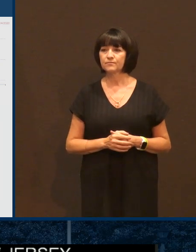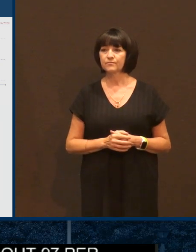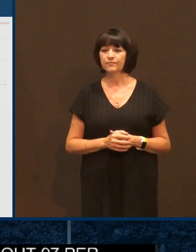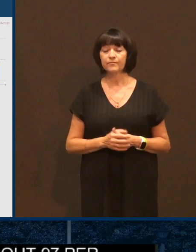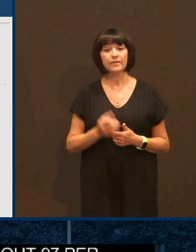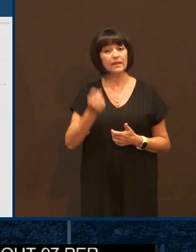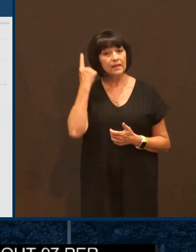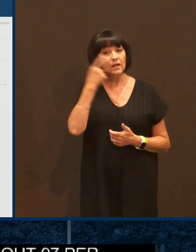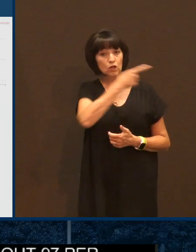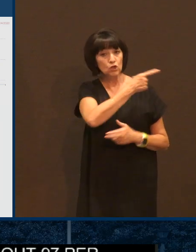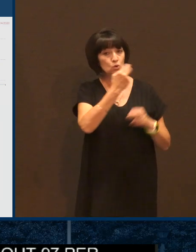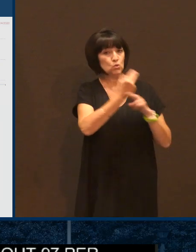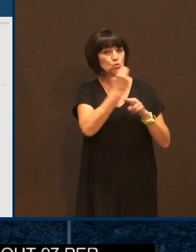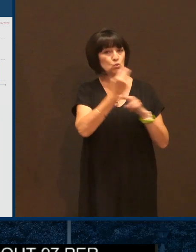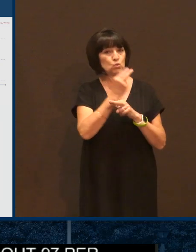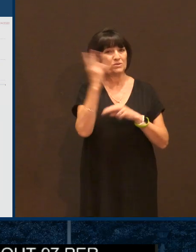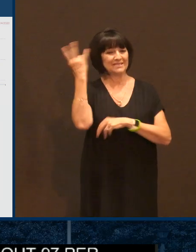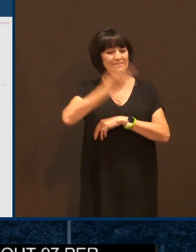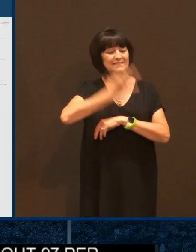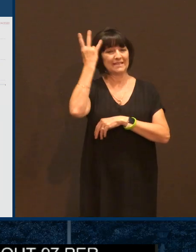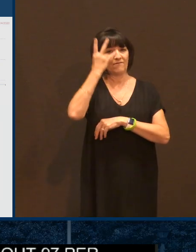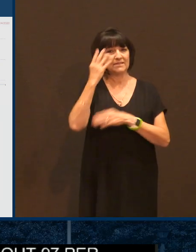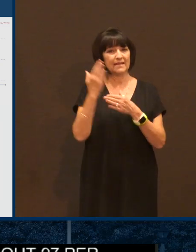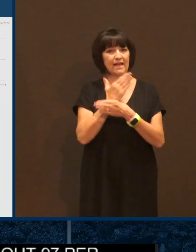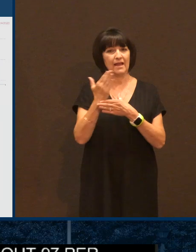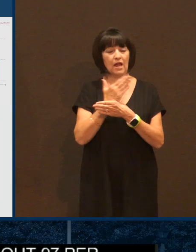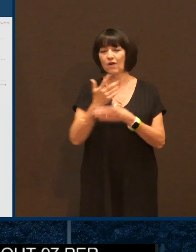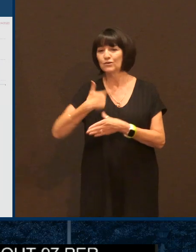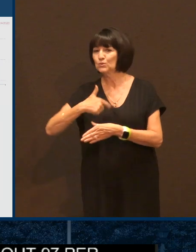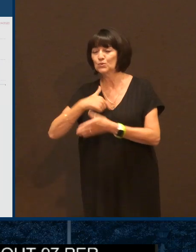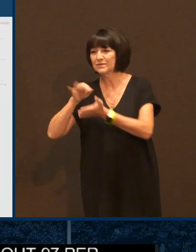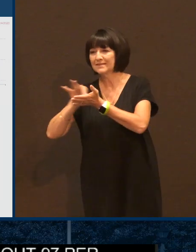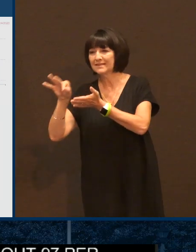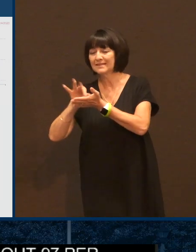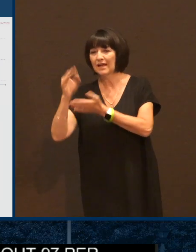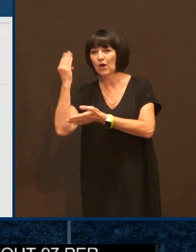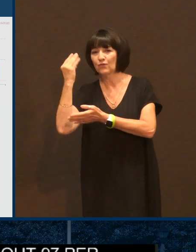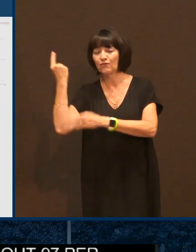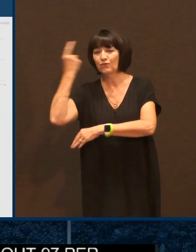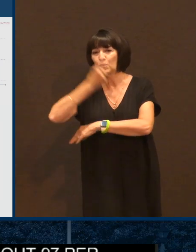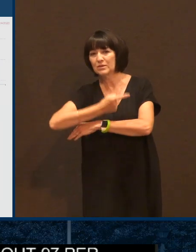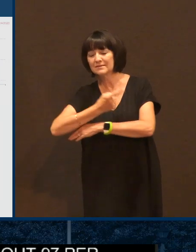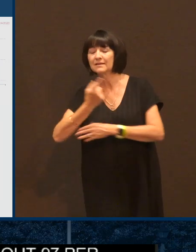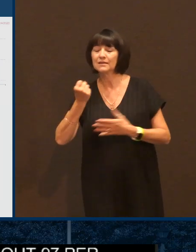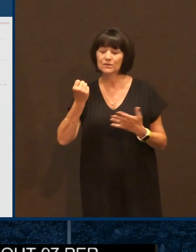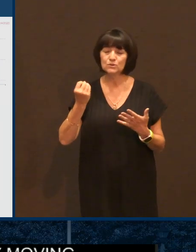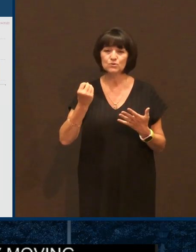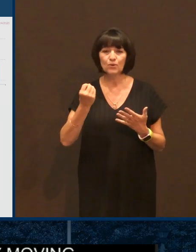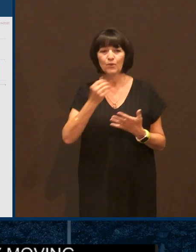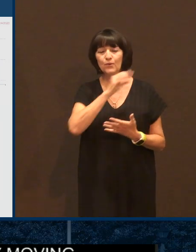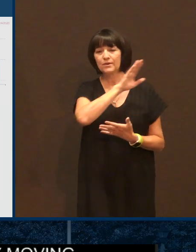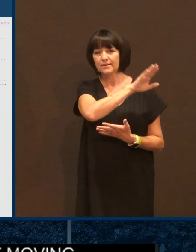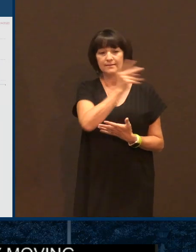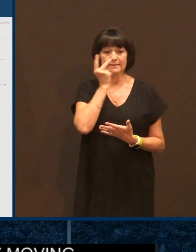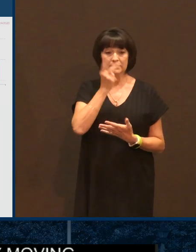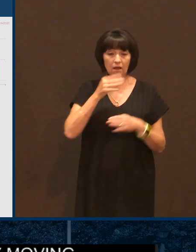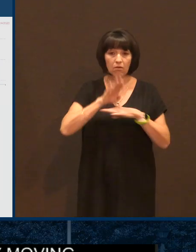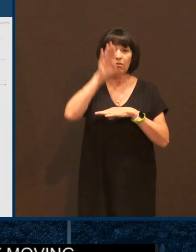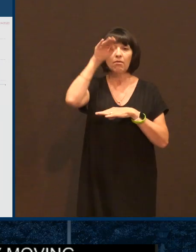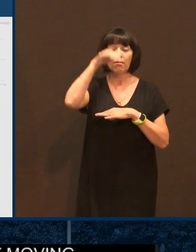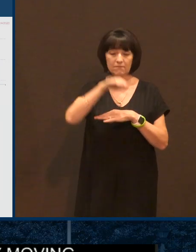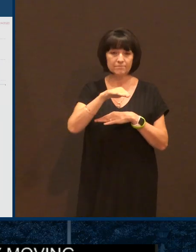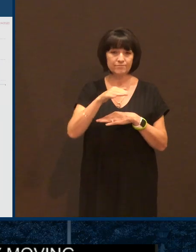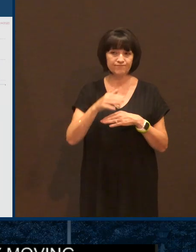They use a 7-day moving average, so it does smooth out some of those ups and downs. The last two